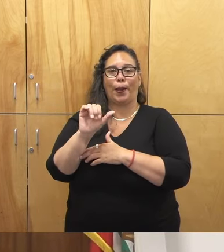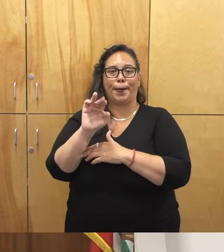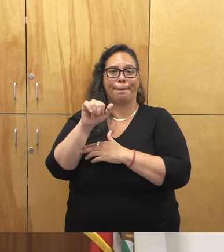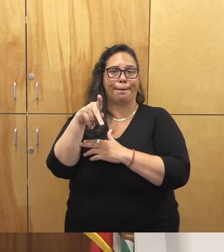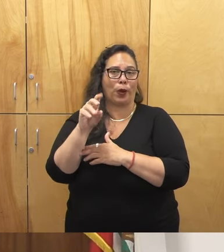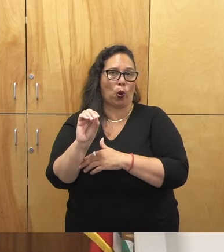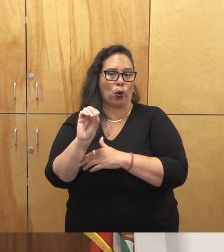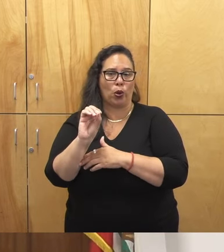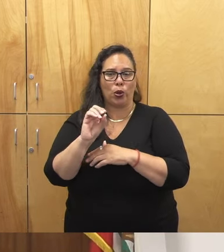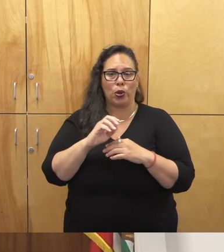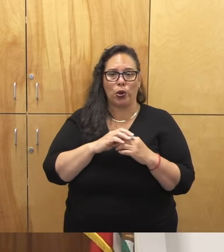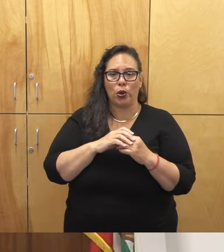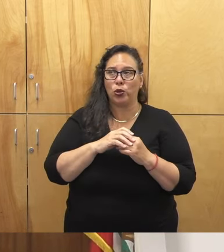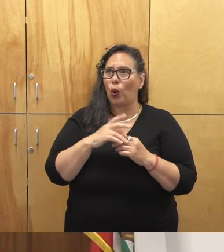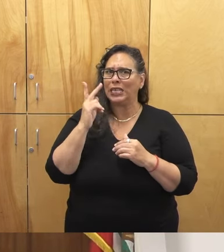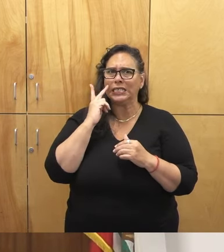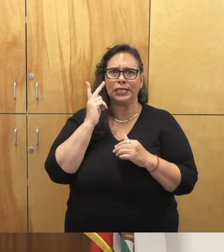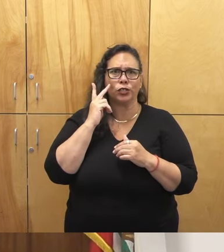Do I see Lilia?